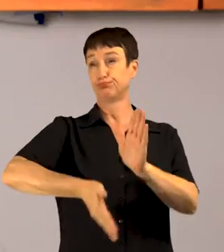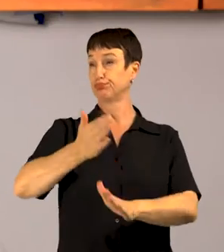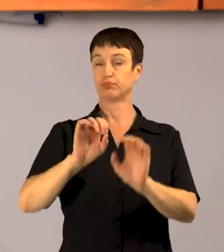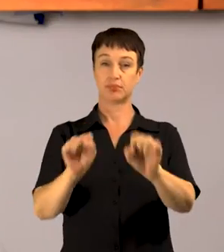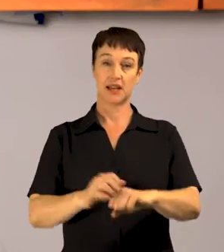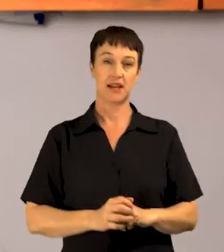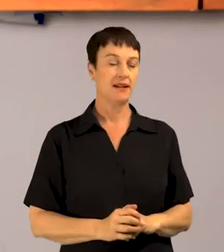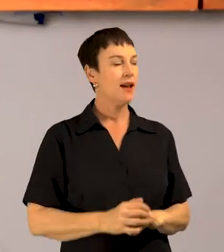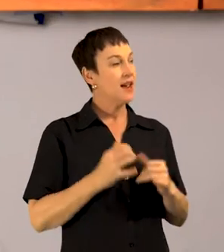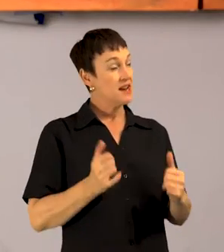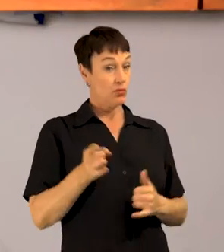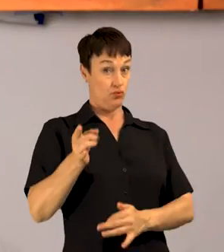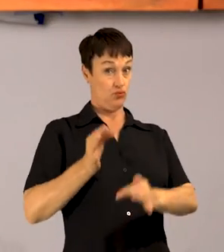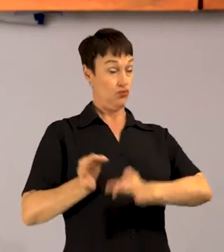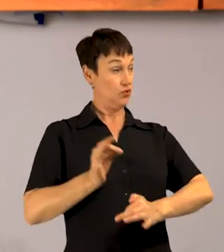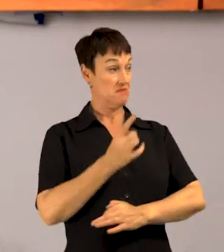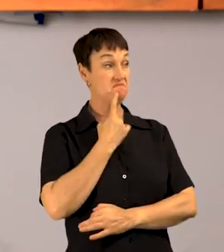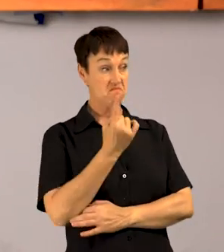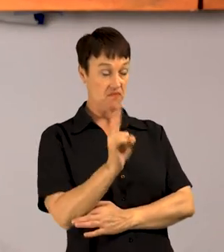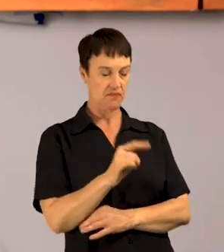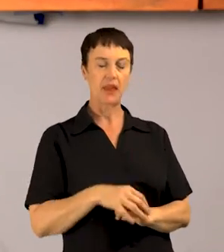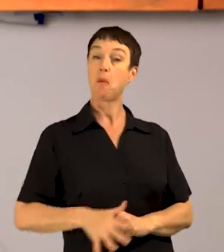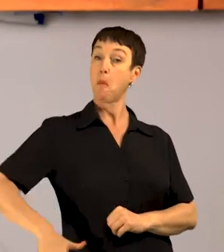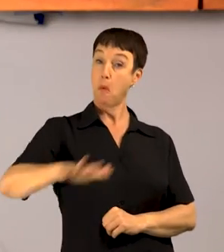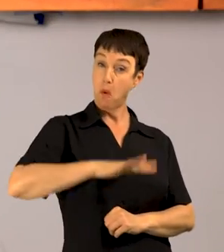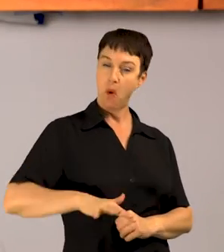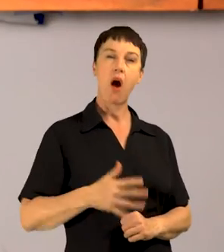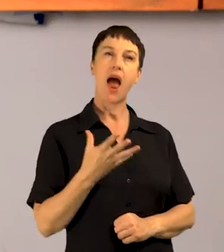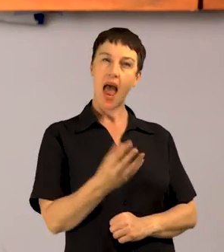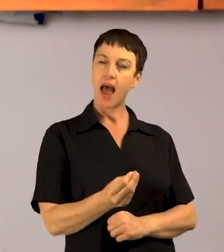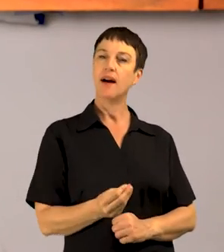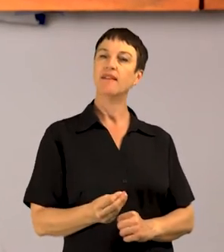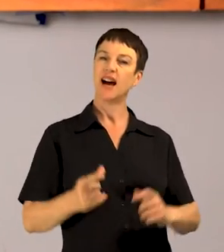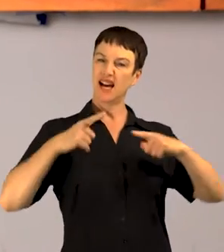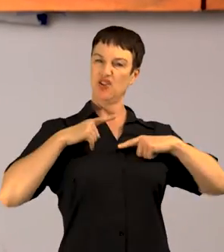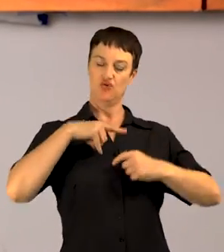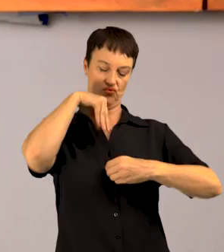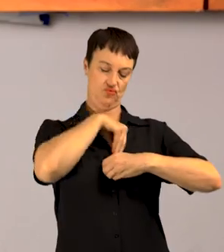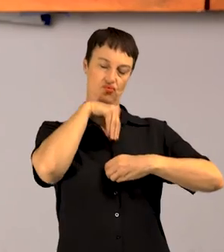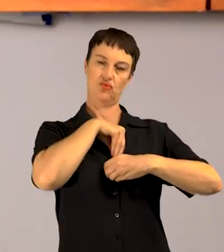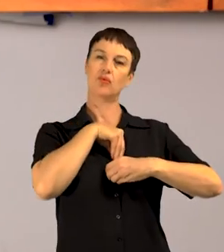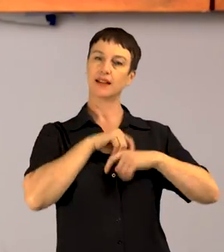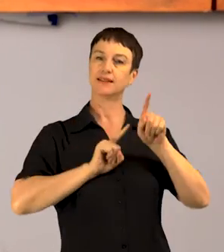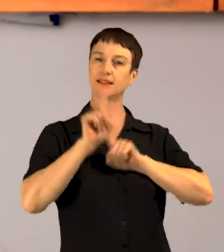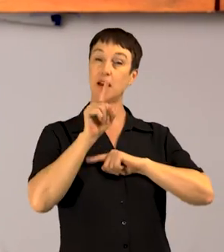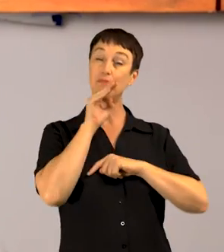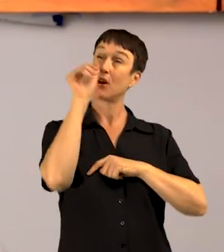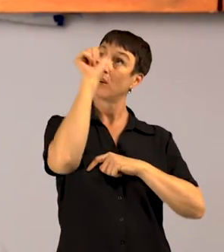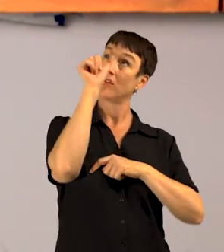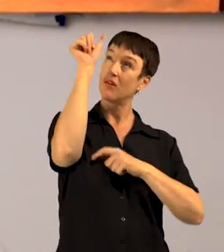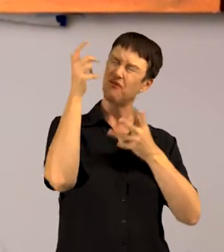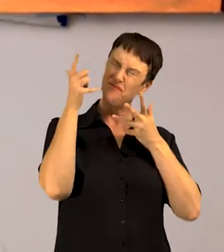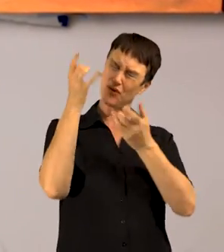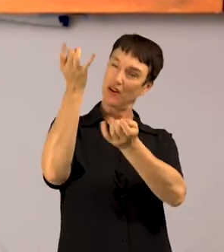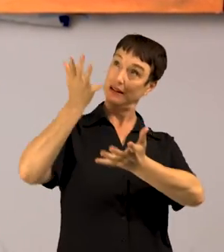leaving us with these great words. She says that we all are prepackaged for success, meaning that before we were created, God already